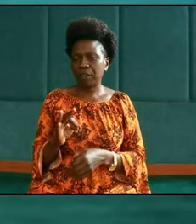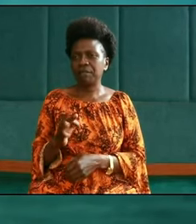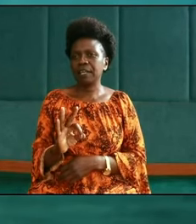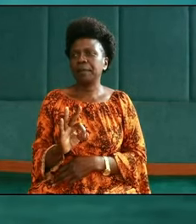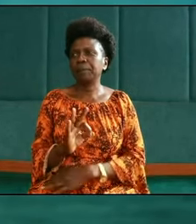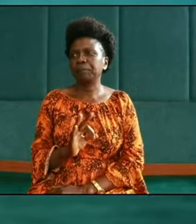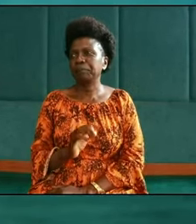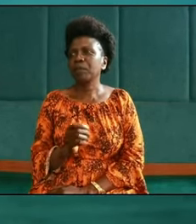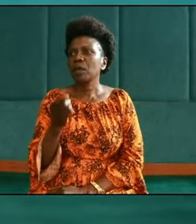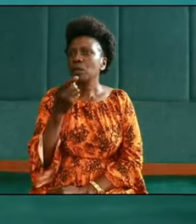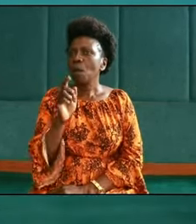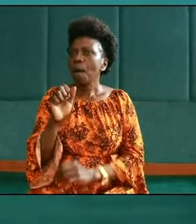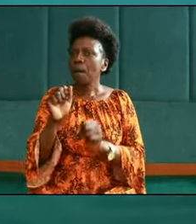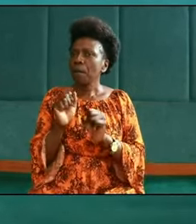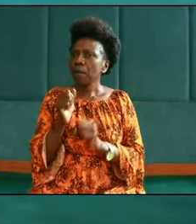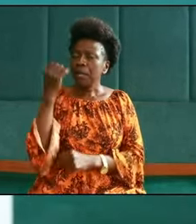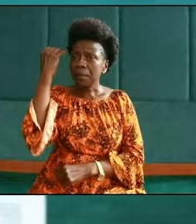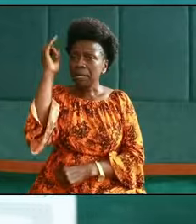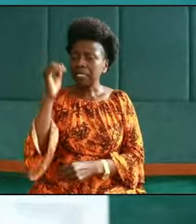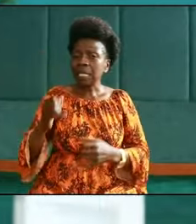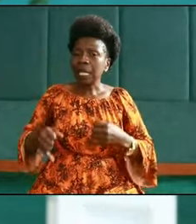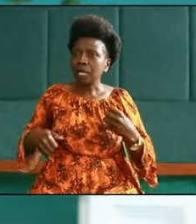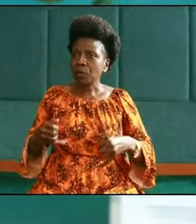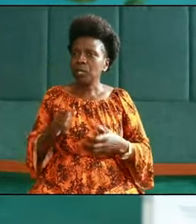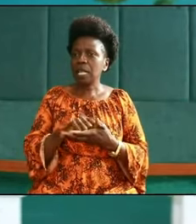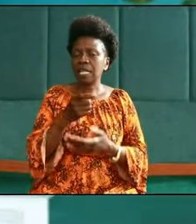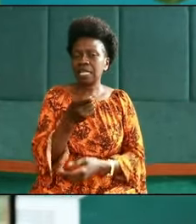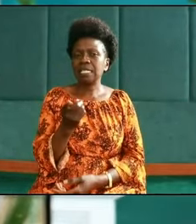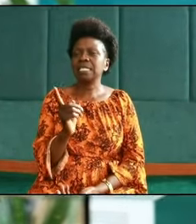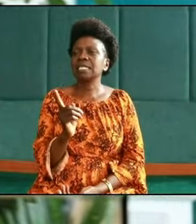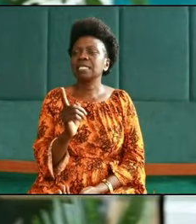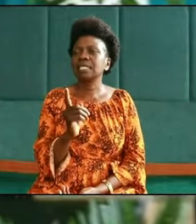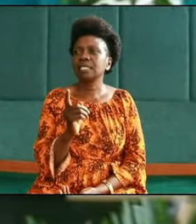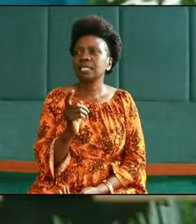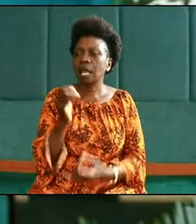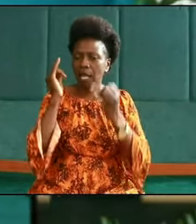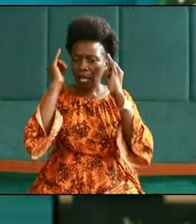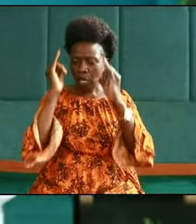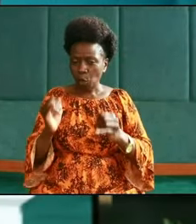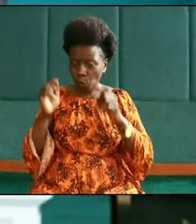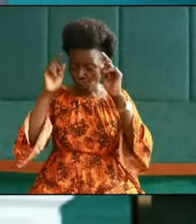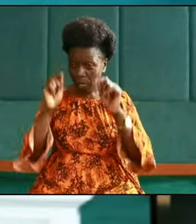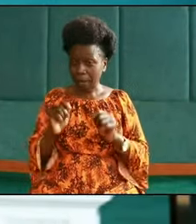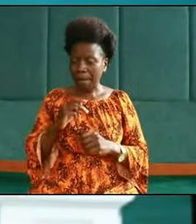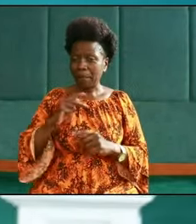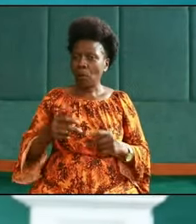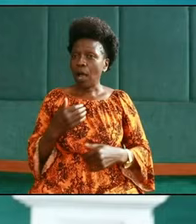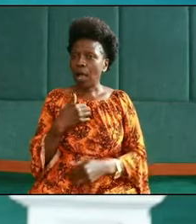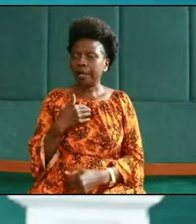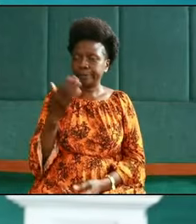You can imagine the joy that this newlyweds